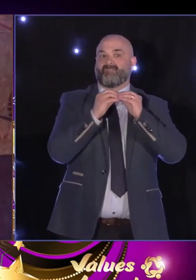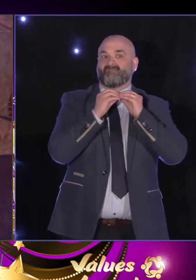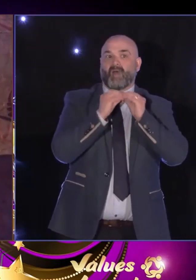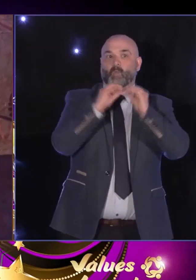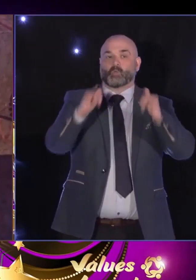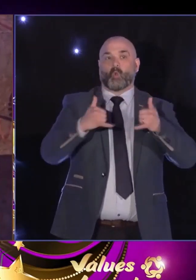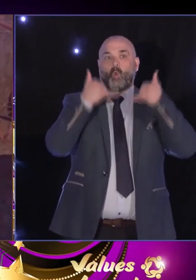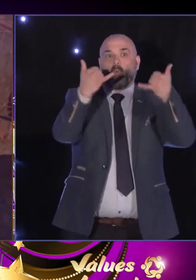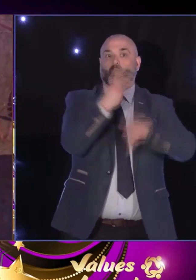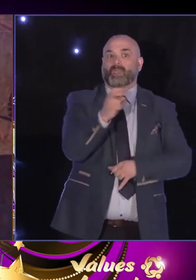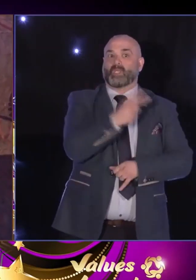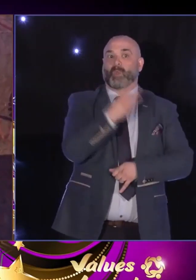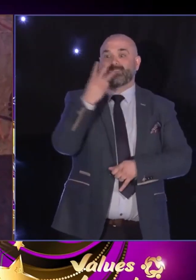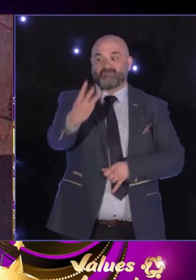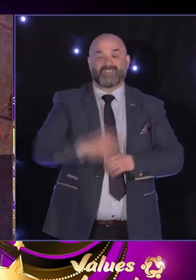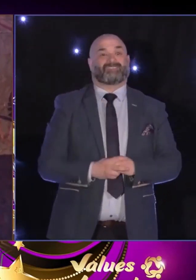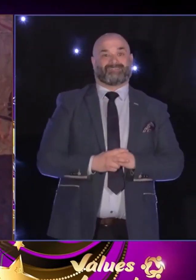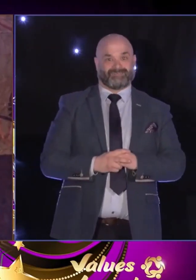Awards